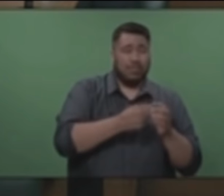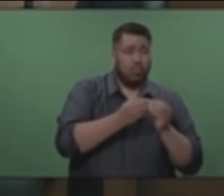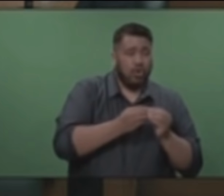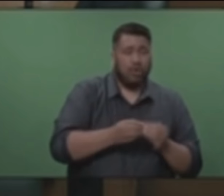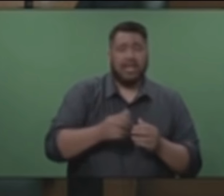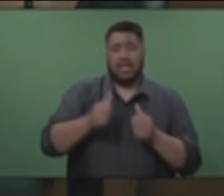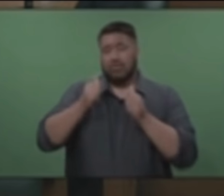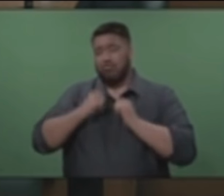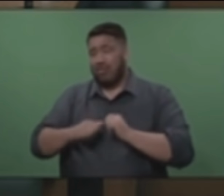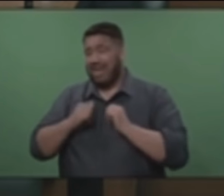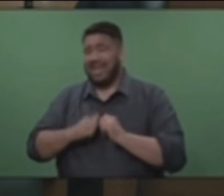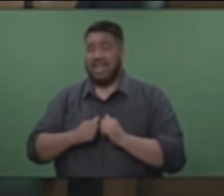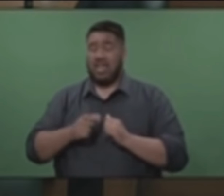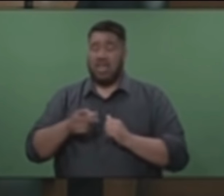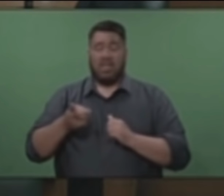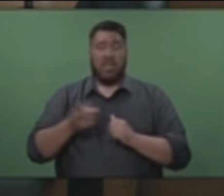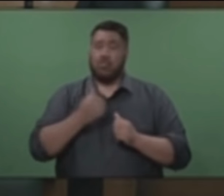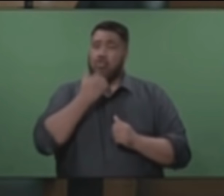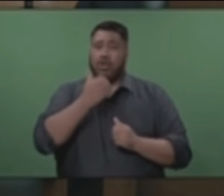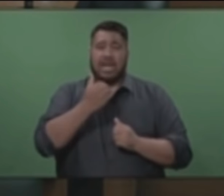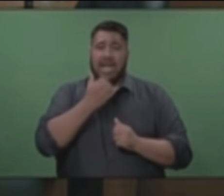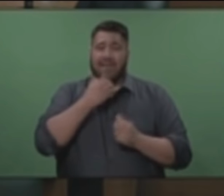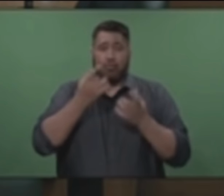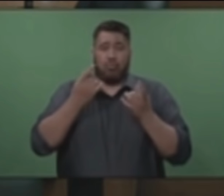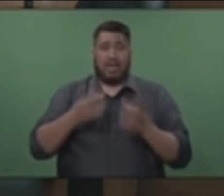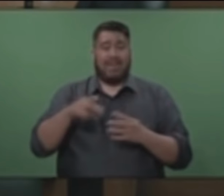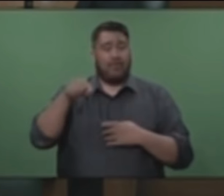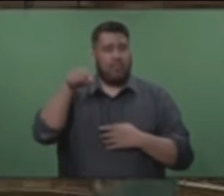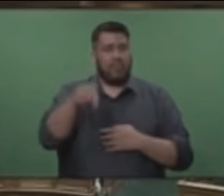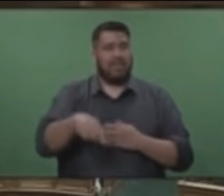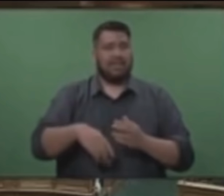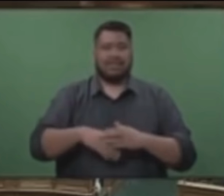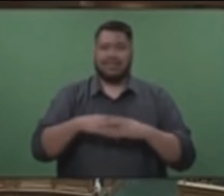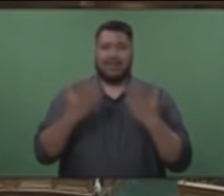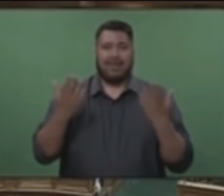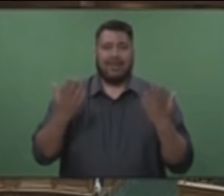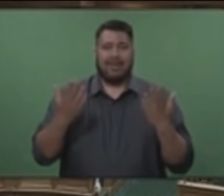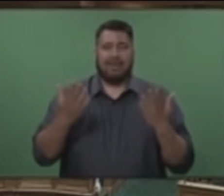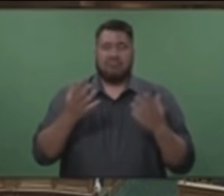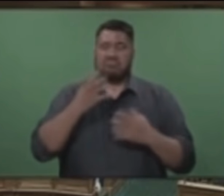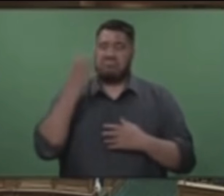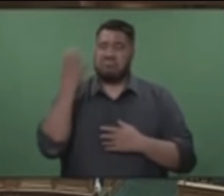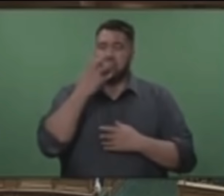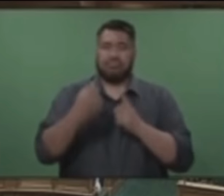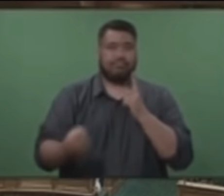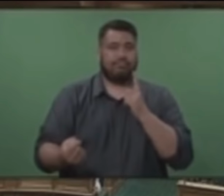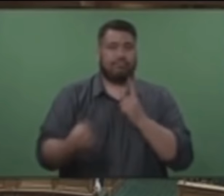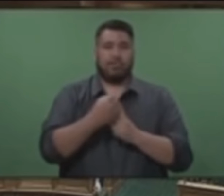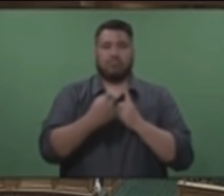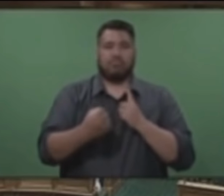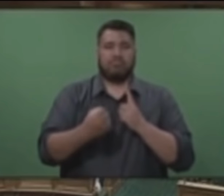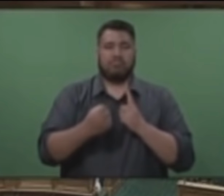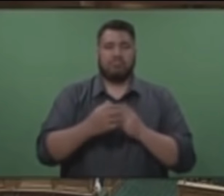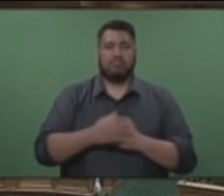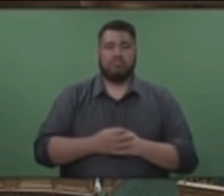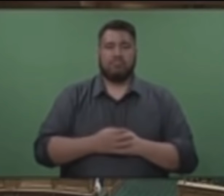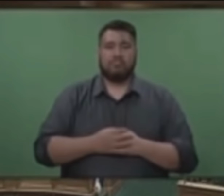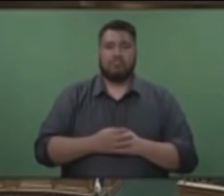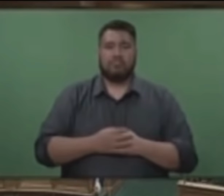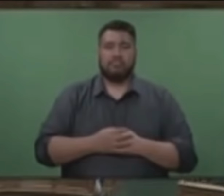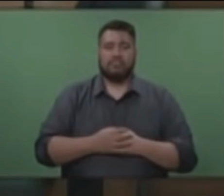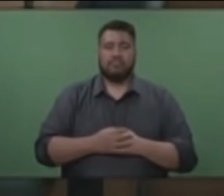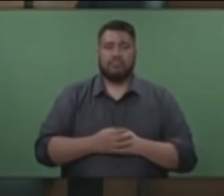him for what he and his colleagues faced that day. No one could be. All of